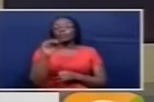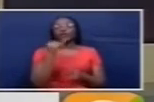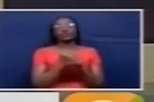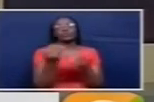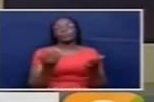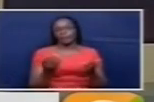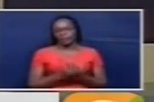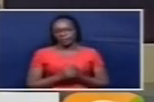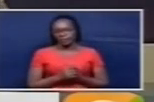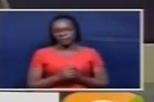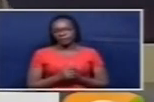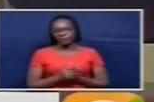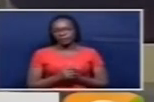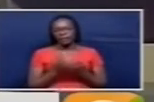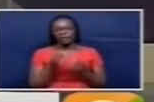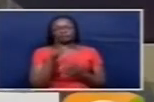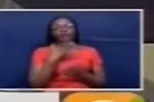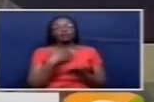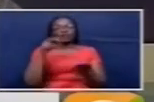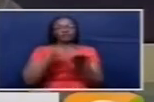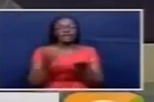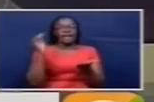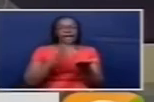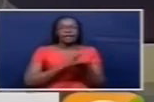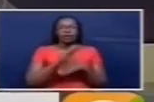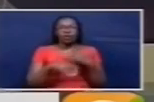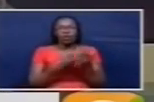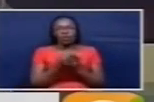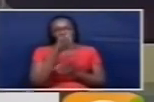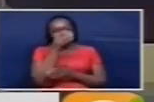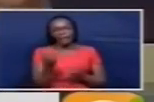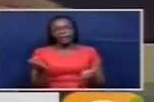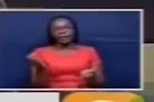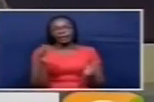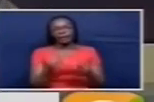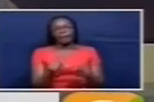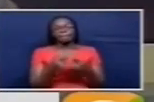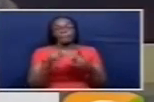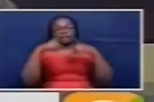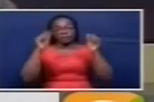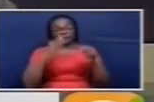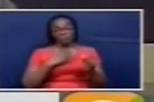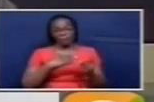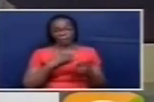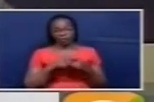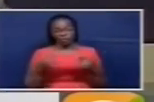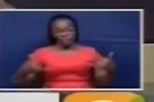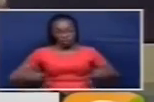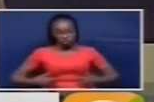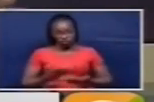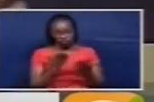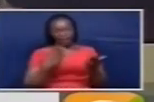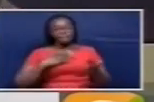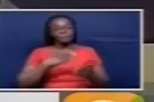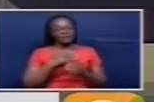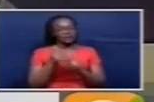to vie again, now that is where now all this hatred comes from. But I tend to believe the message that I can tell the youth is to avoid tribalism.